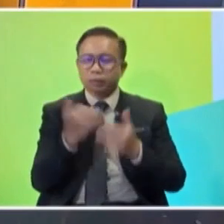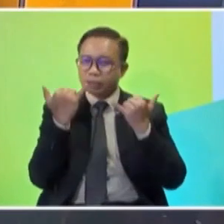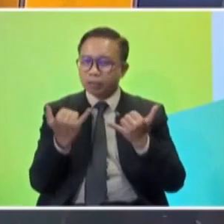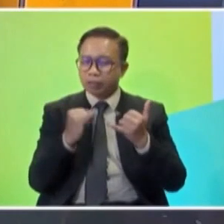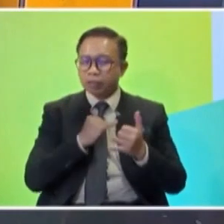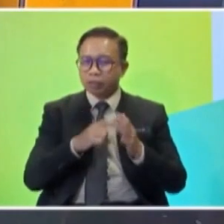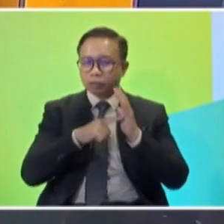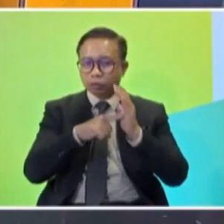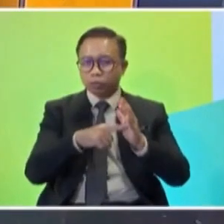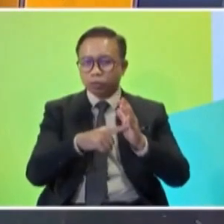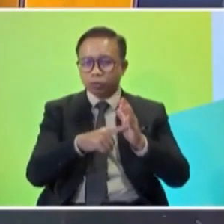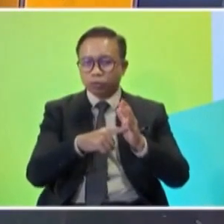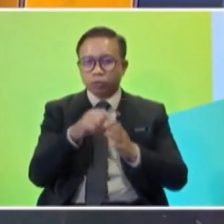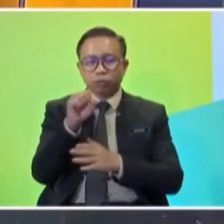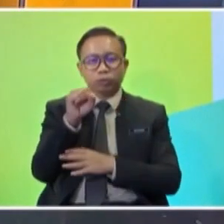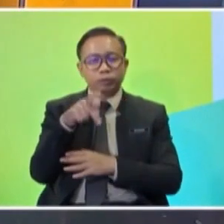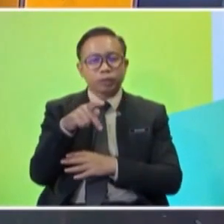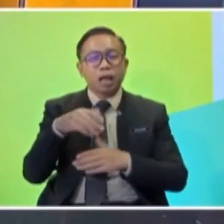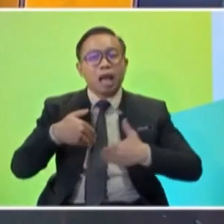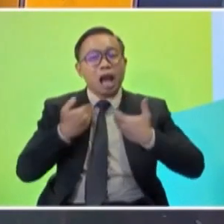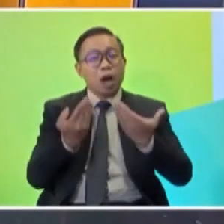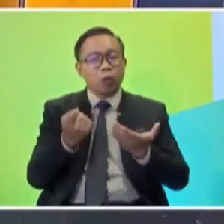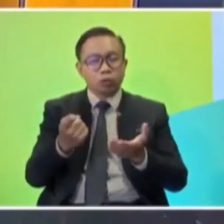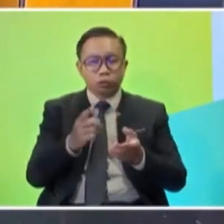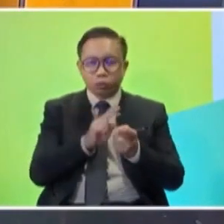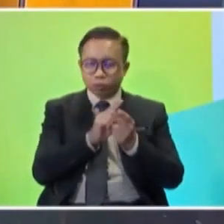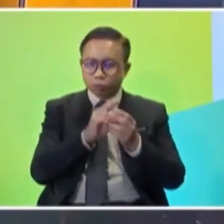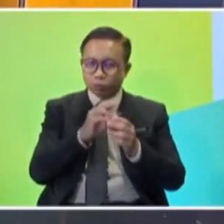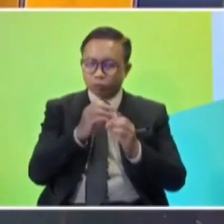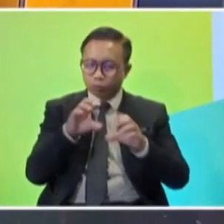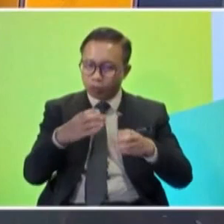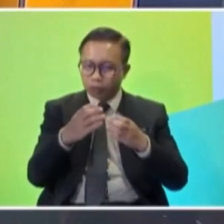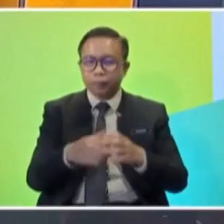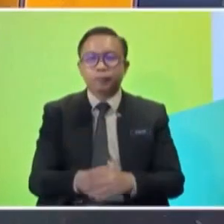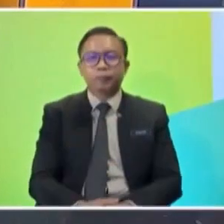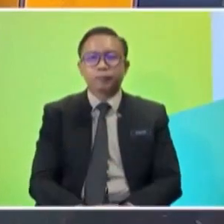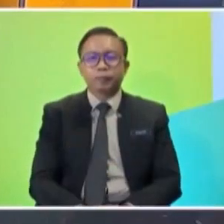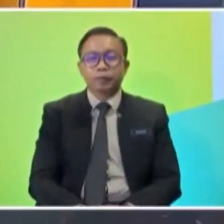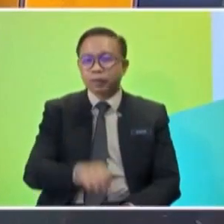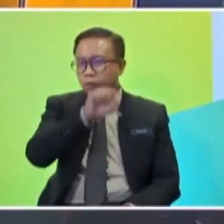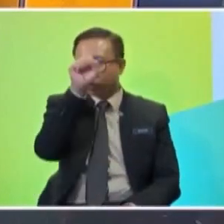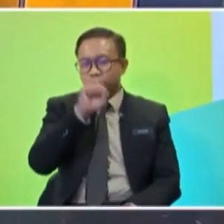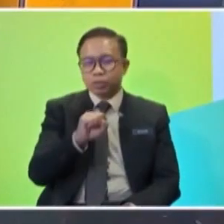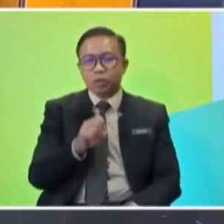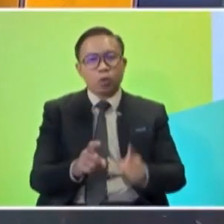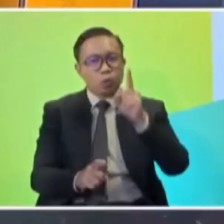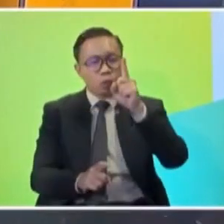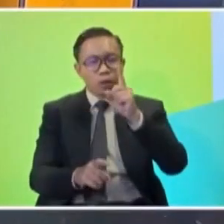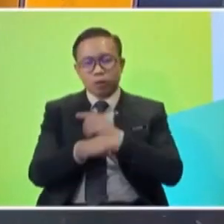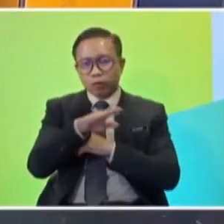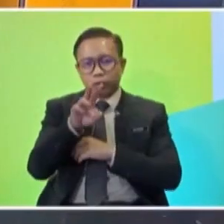going to show you in standard written method how to solve this problem. All right, sure. Okay, the question is